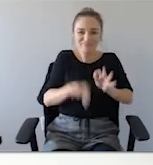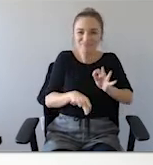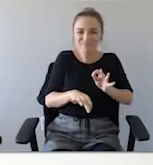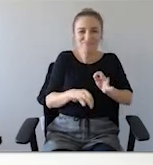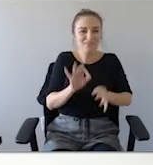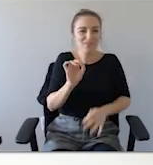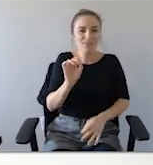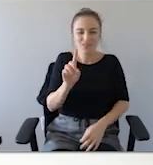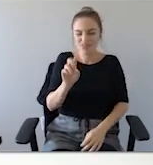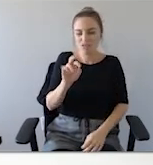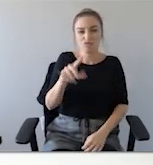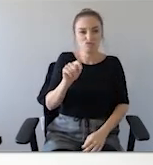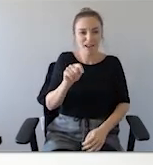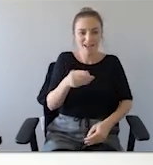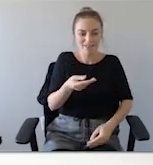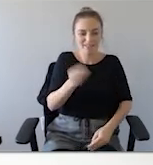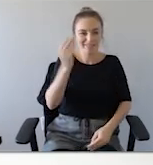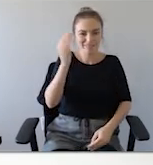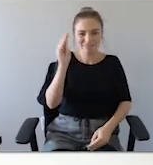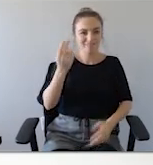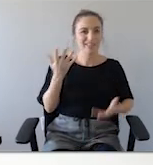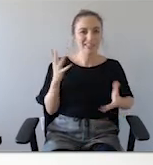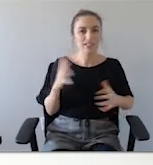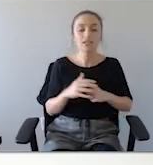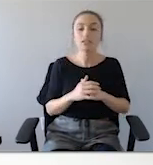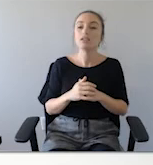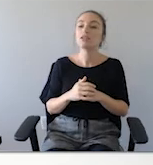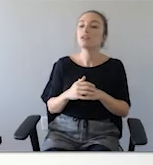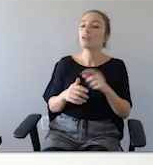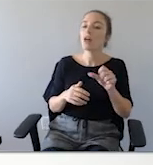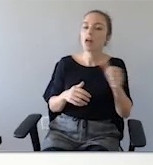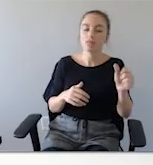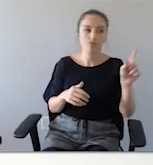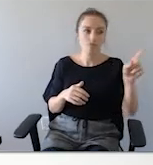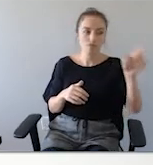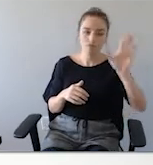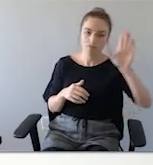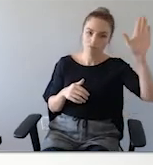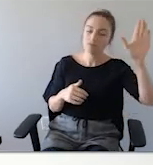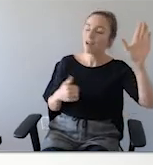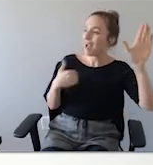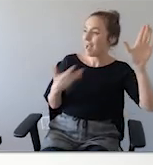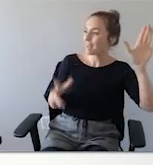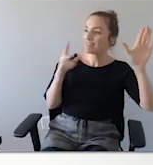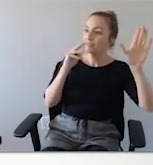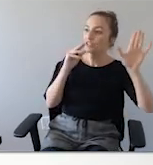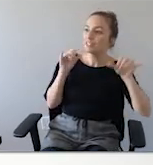that's what we're getting. Do you have a question? I've experienced the same thing. I would go to the meeting and